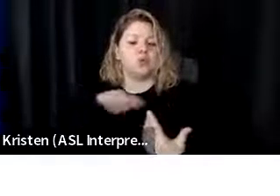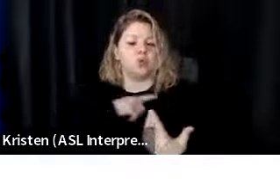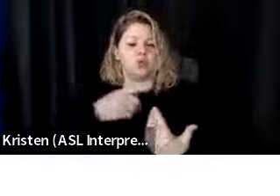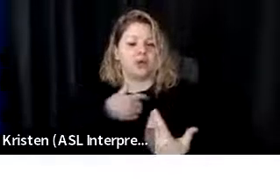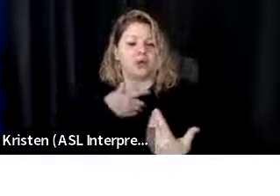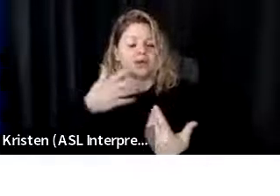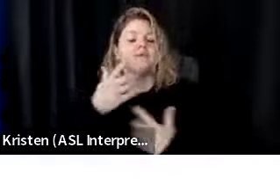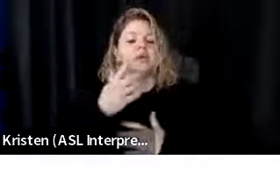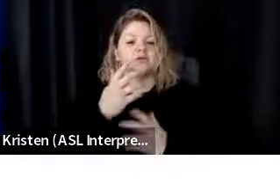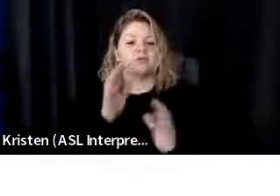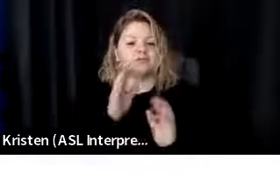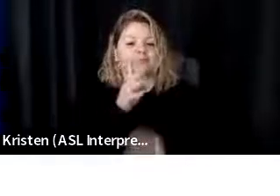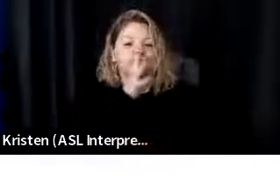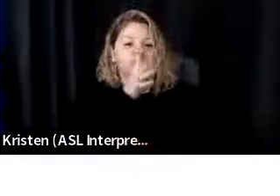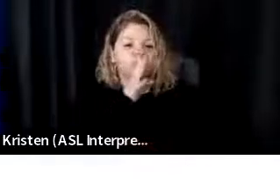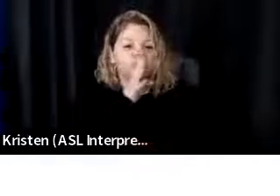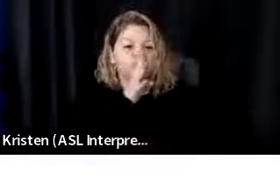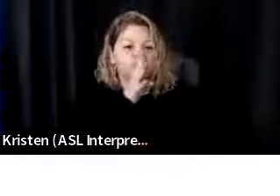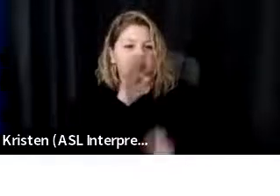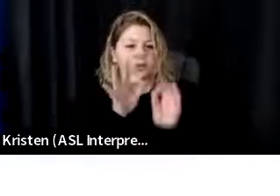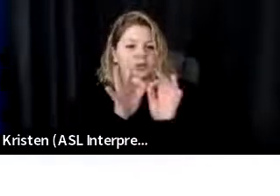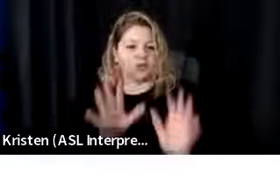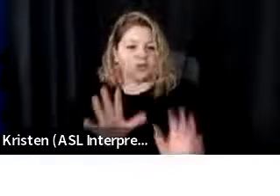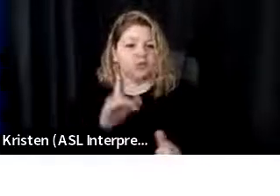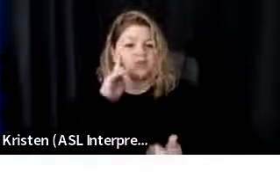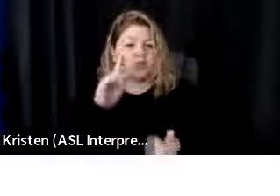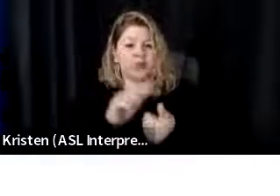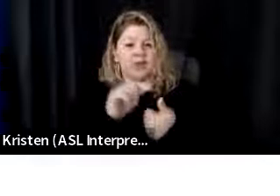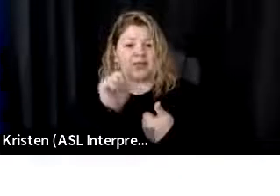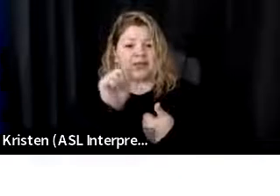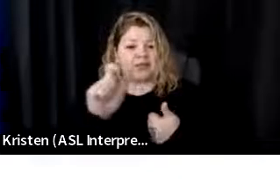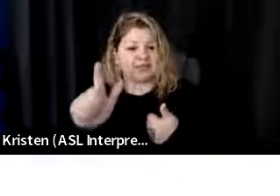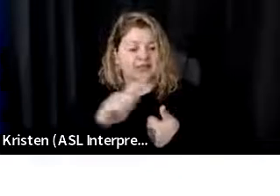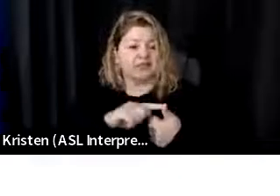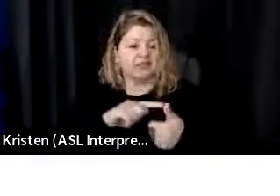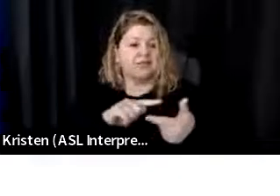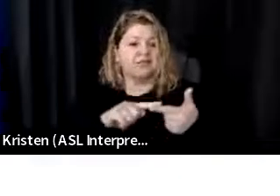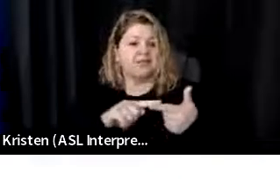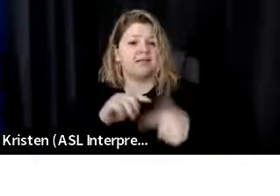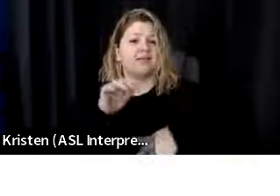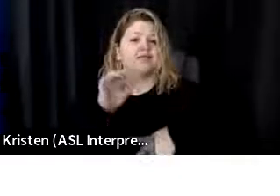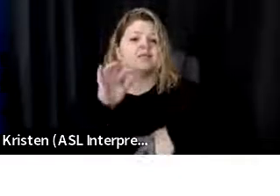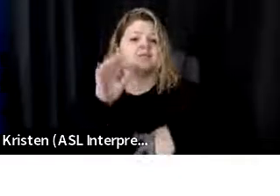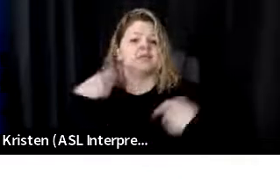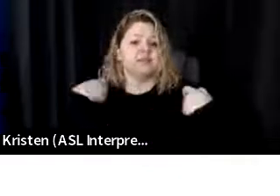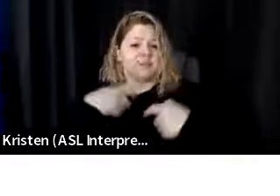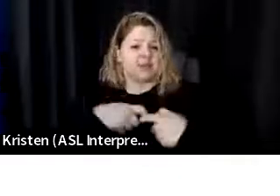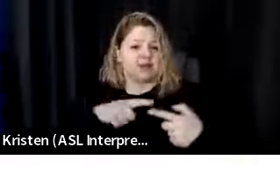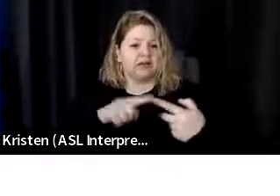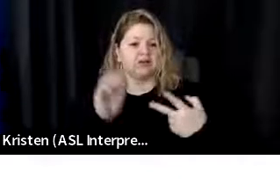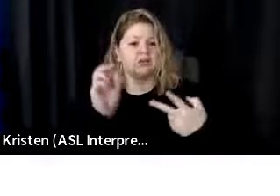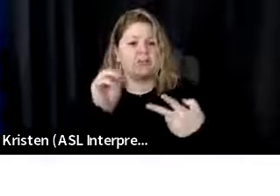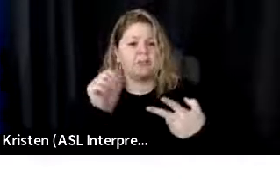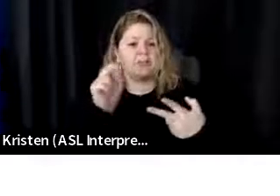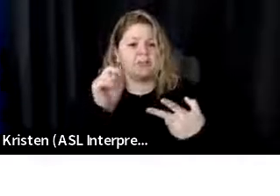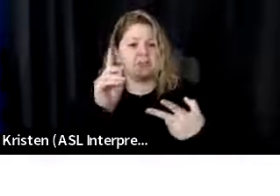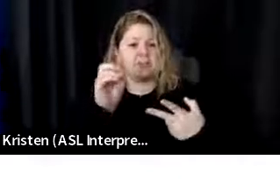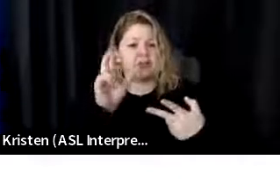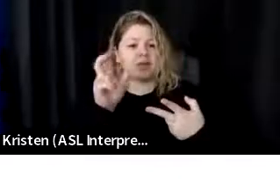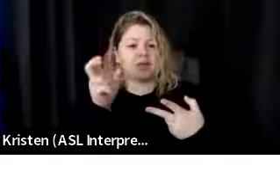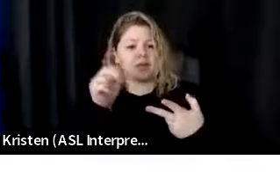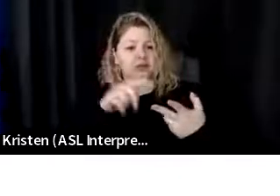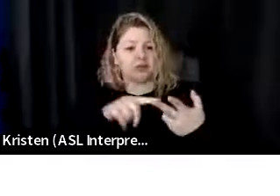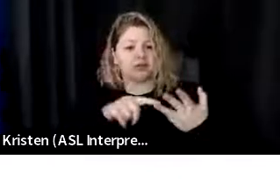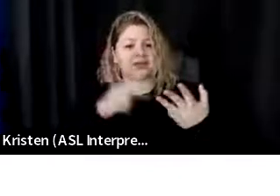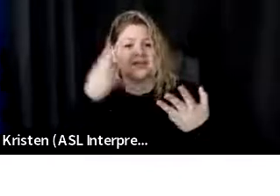American Sign Language, Spanish, Mandarin, Vietnamese, Haitian Creole, and Cantonese. To hear this